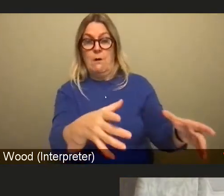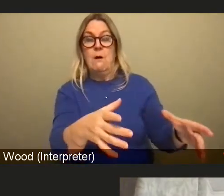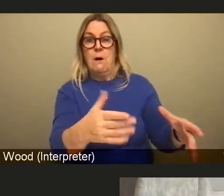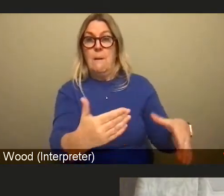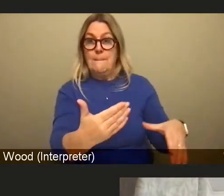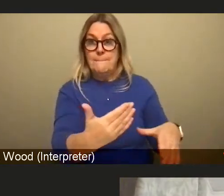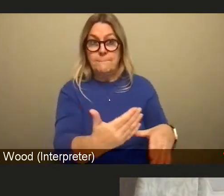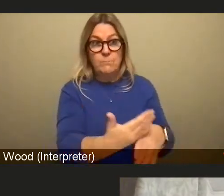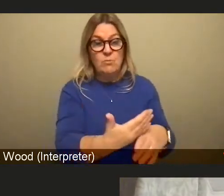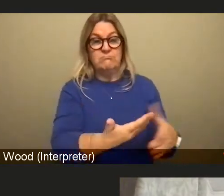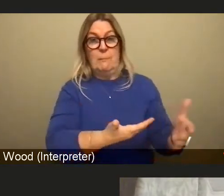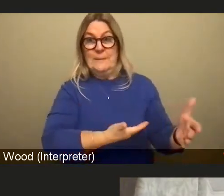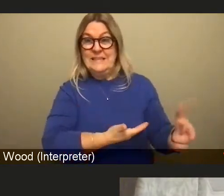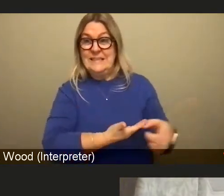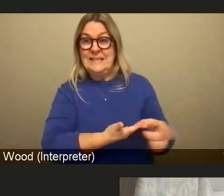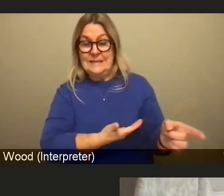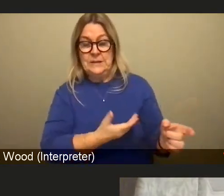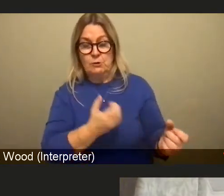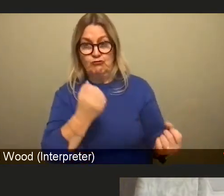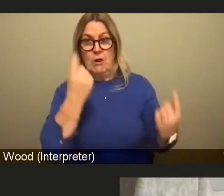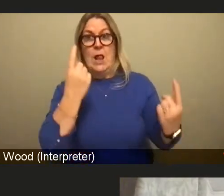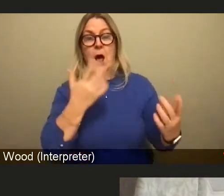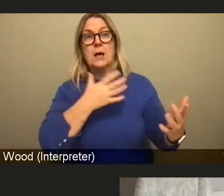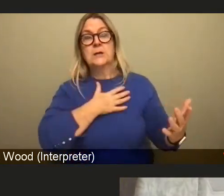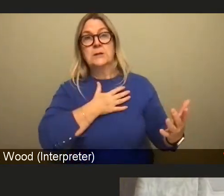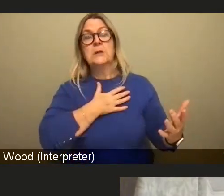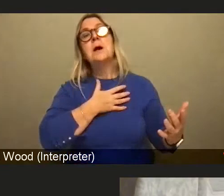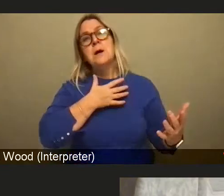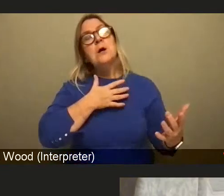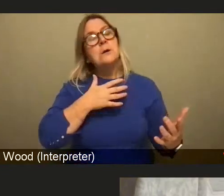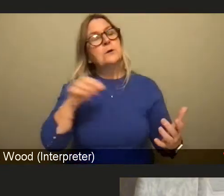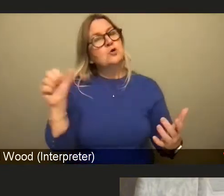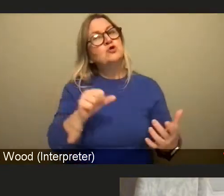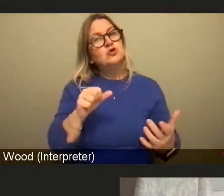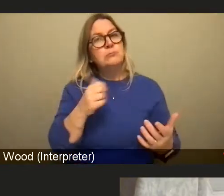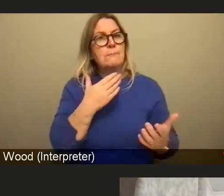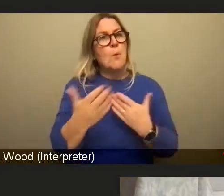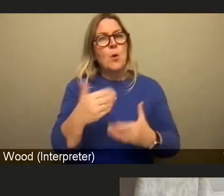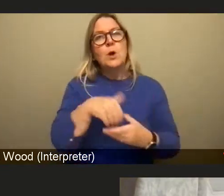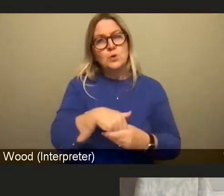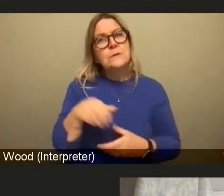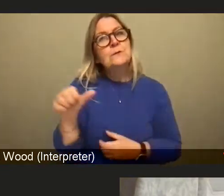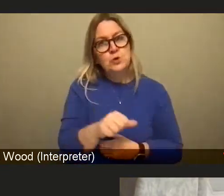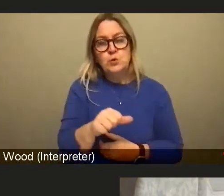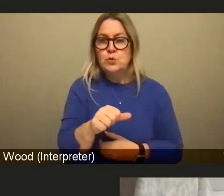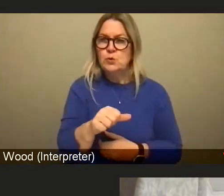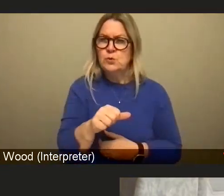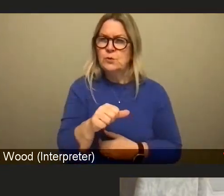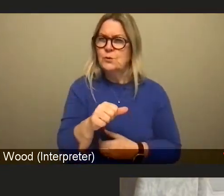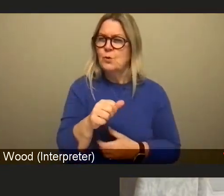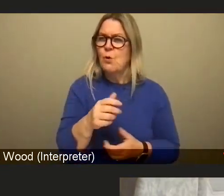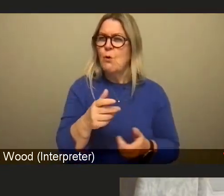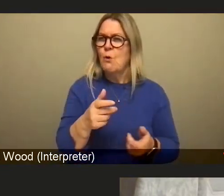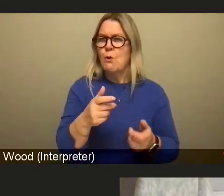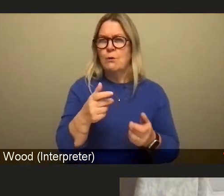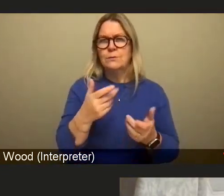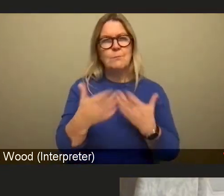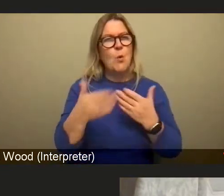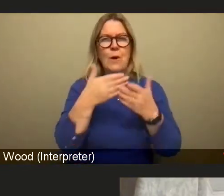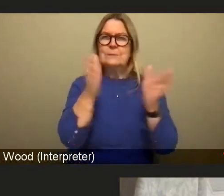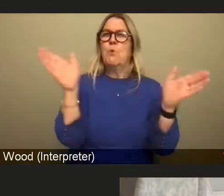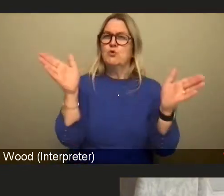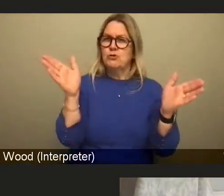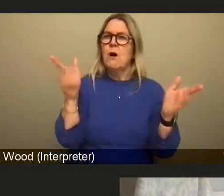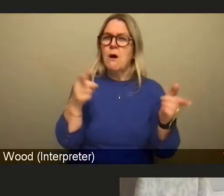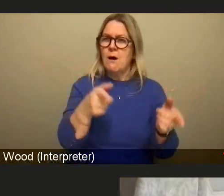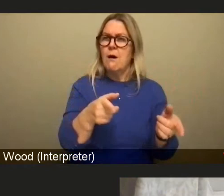to be honest about that and say, we'd like to do more, we would like to be more inclusive, we'd like to have a more diverse workforce. We're not sure how to attract